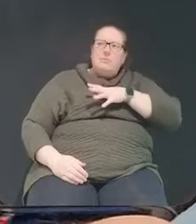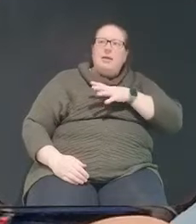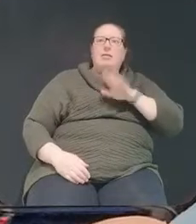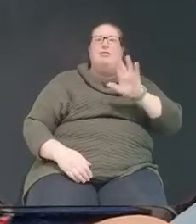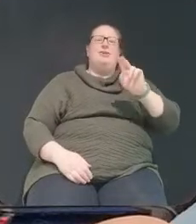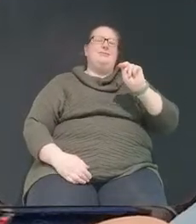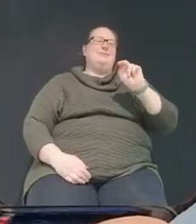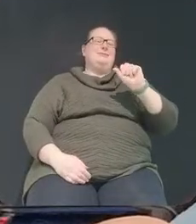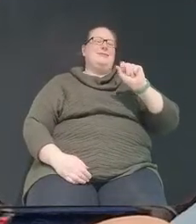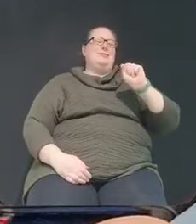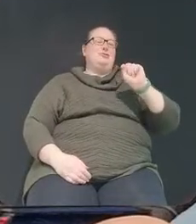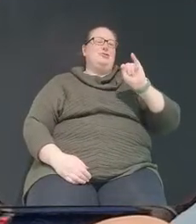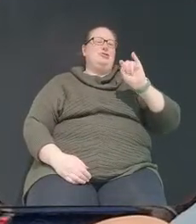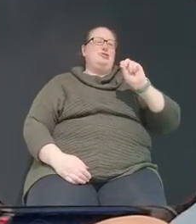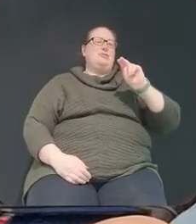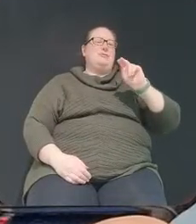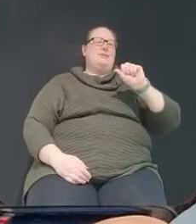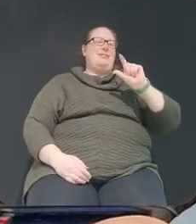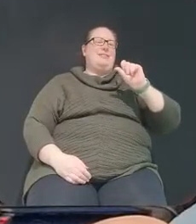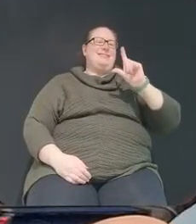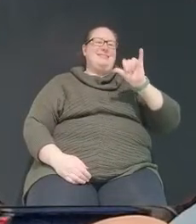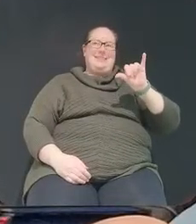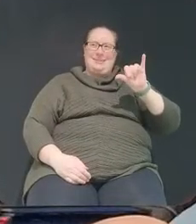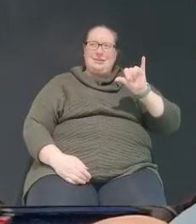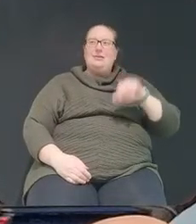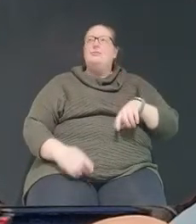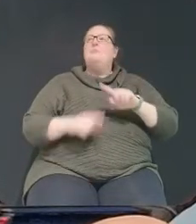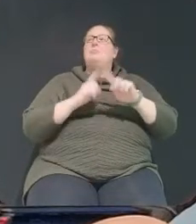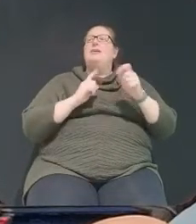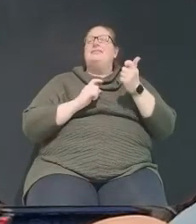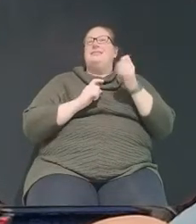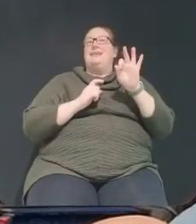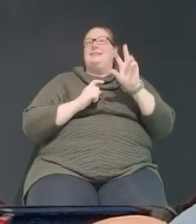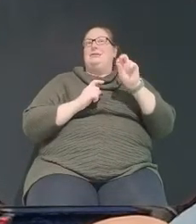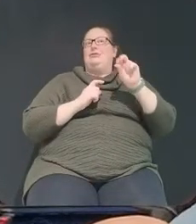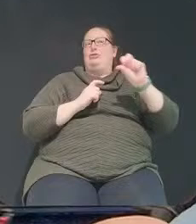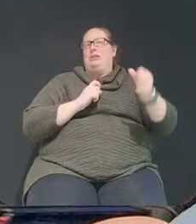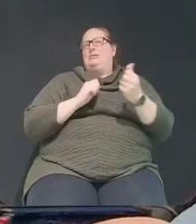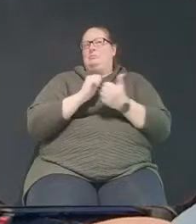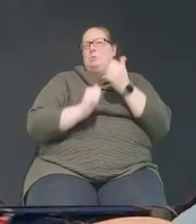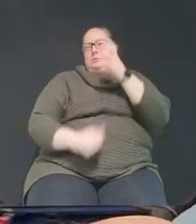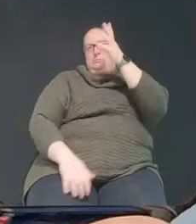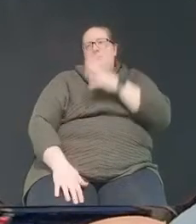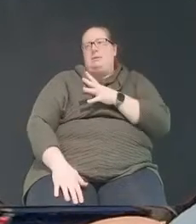But I think in the 1930s, they were predominantly men.